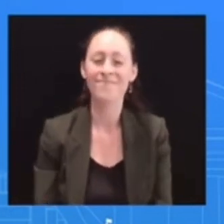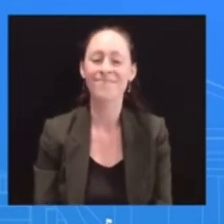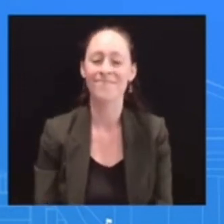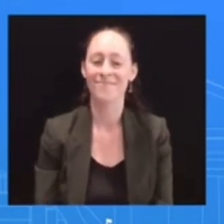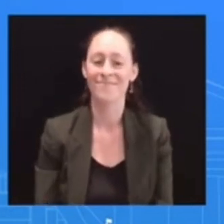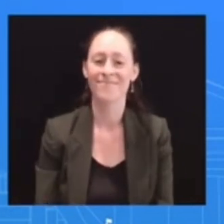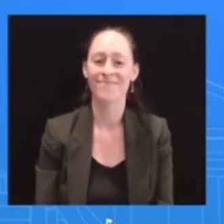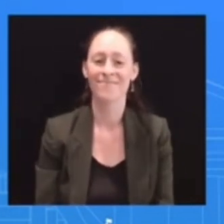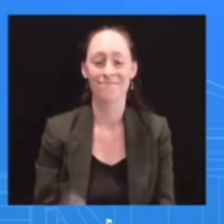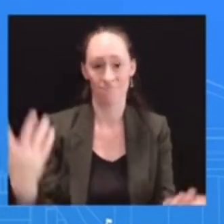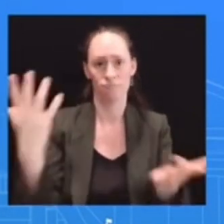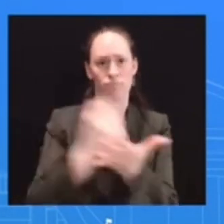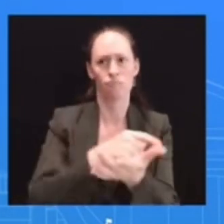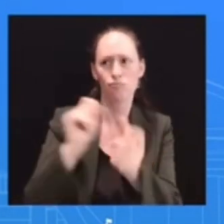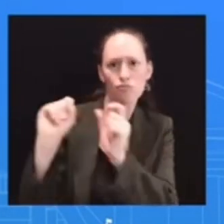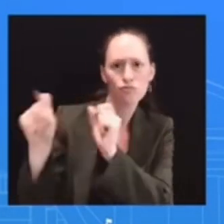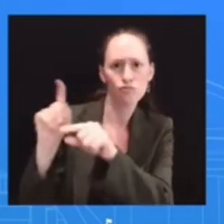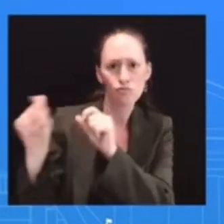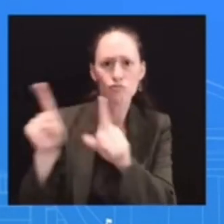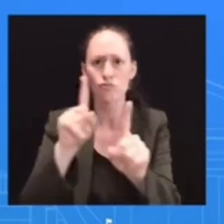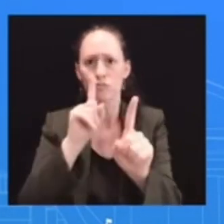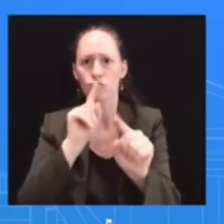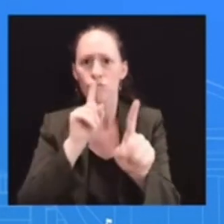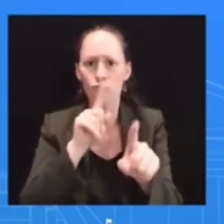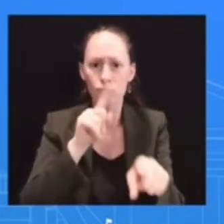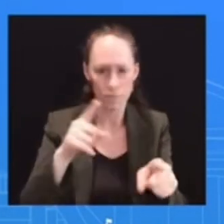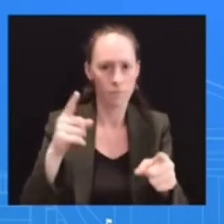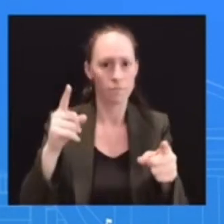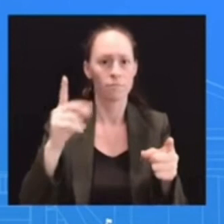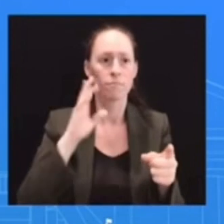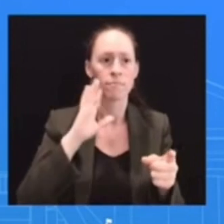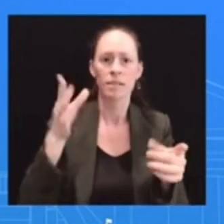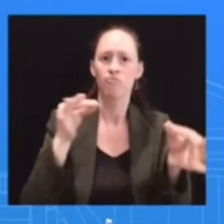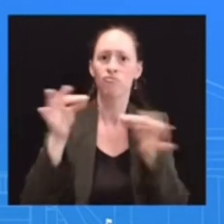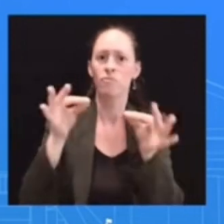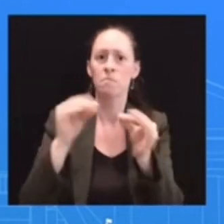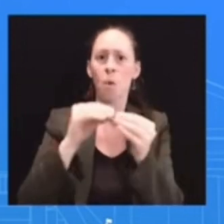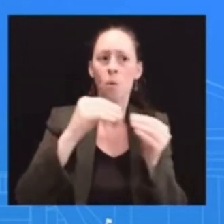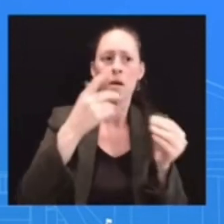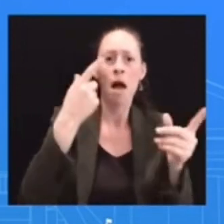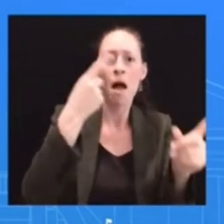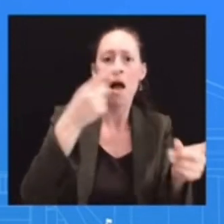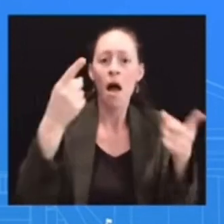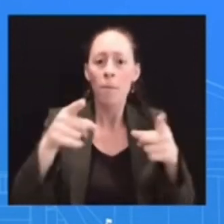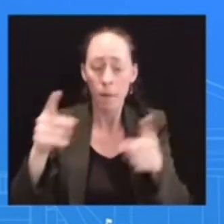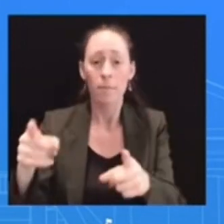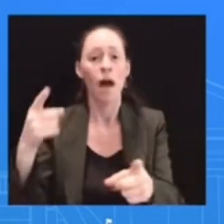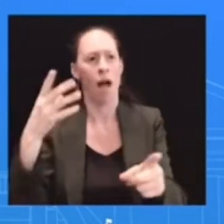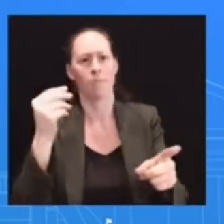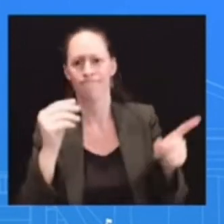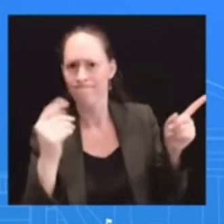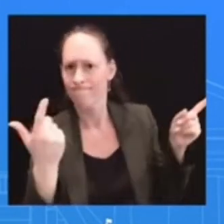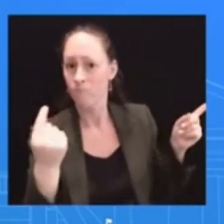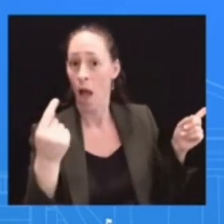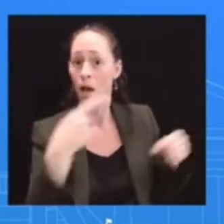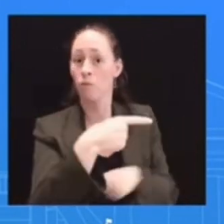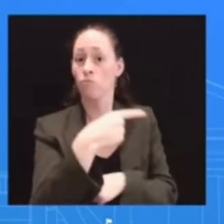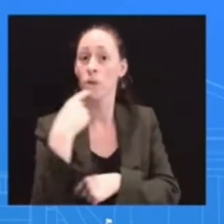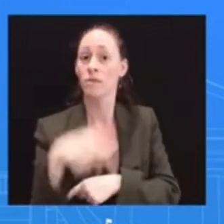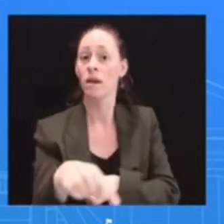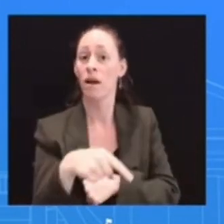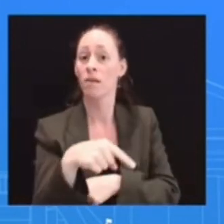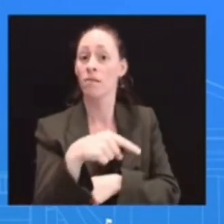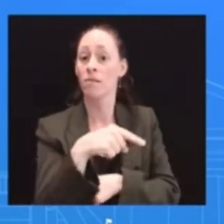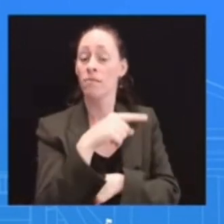Russia's suspension of the Black Sea Grain Initiative, the President's call, as you all know, with the Prime Minister